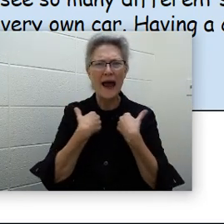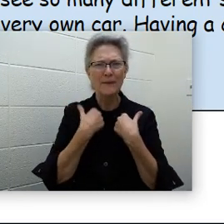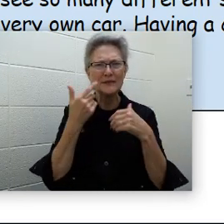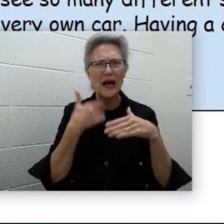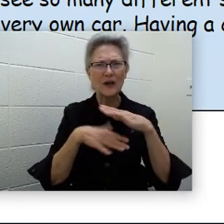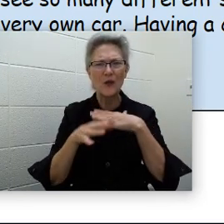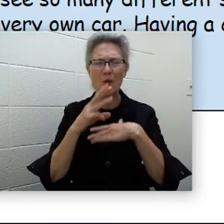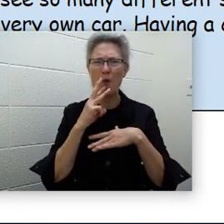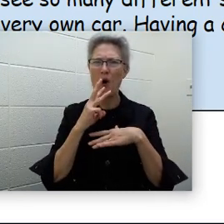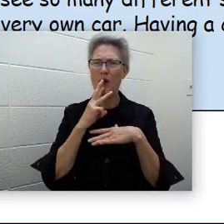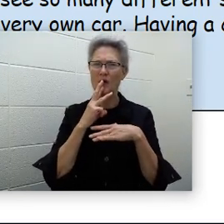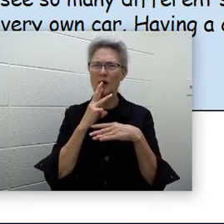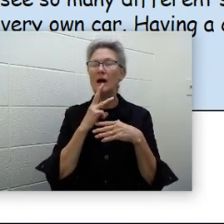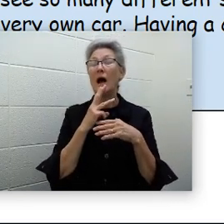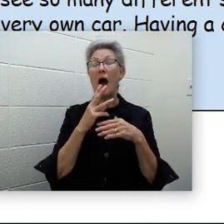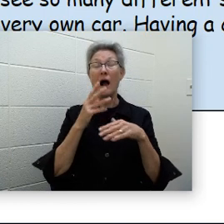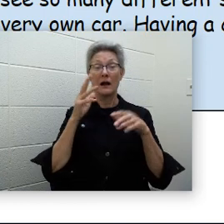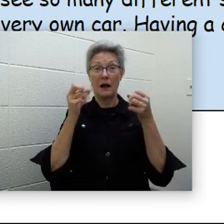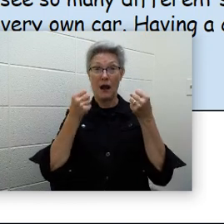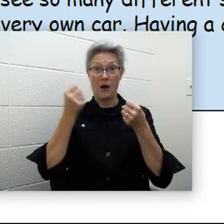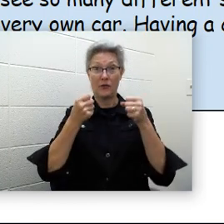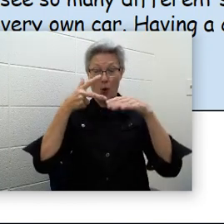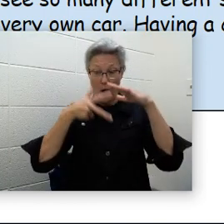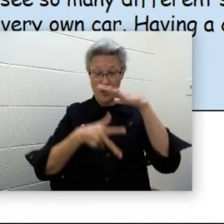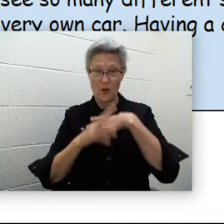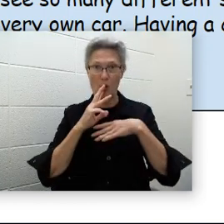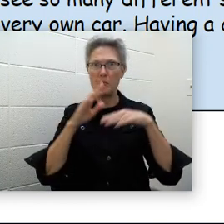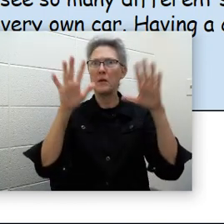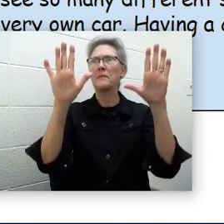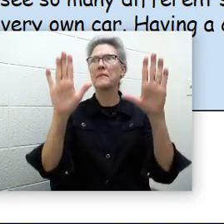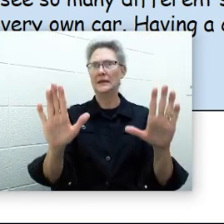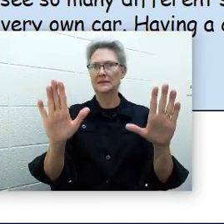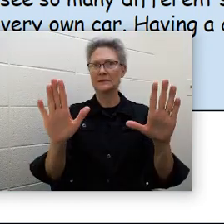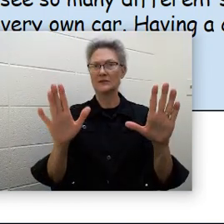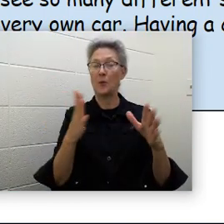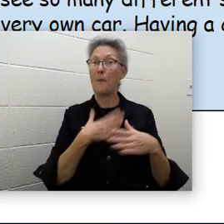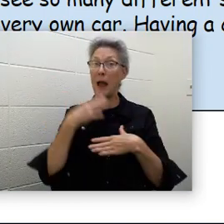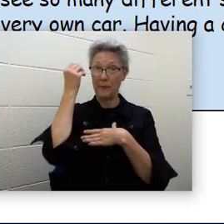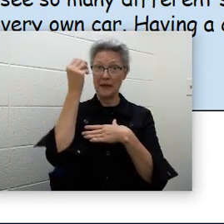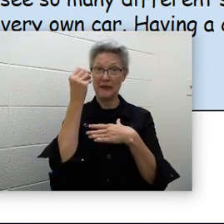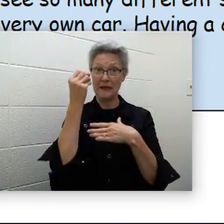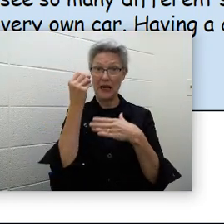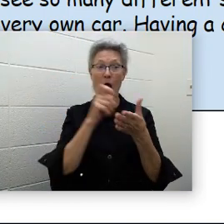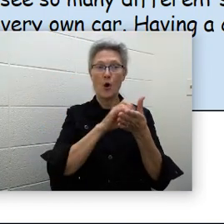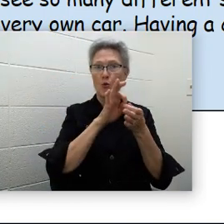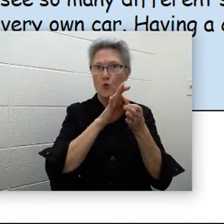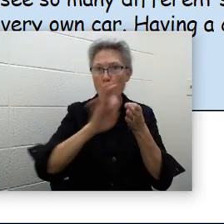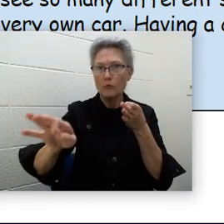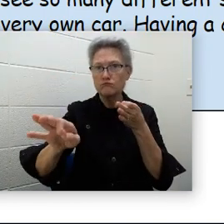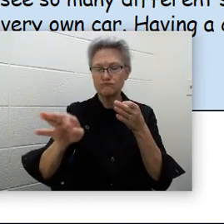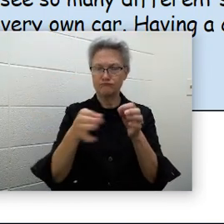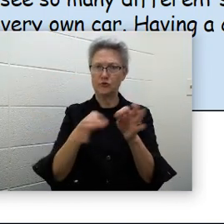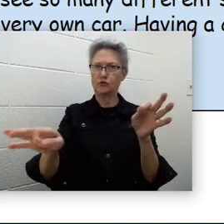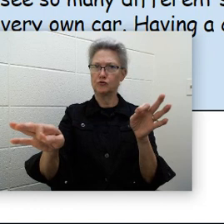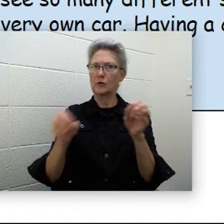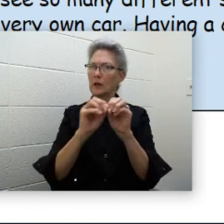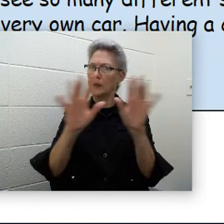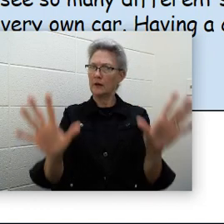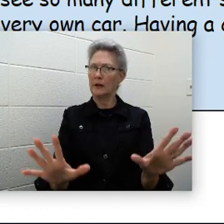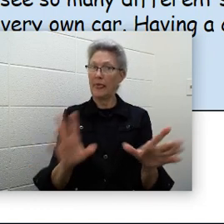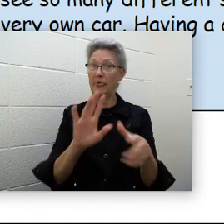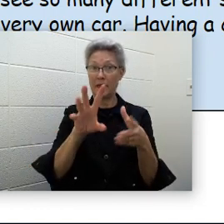beginning of my summary, I wrote down what my opinion was. I stated it very clearly. Then, in the middle, I made sure that I included my